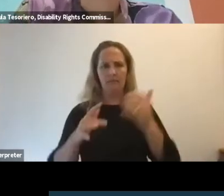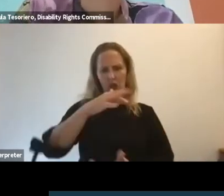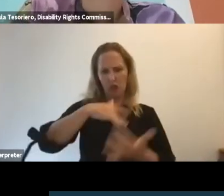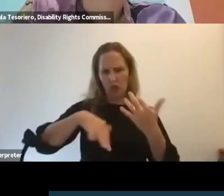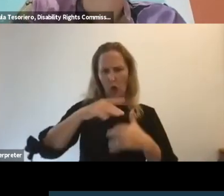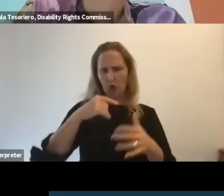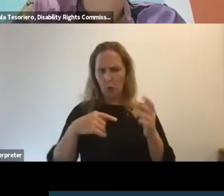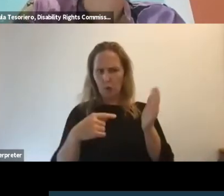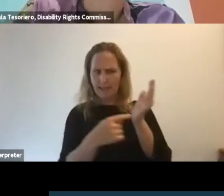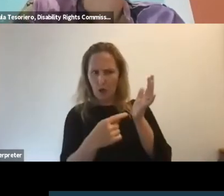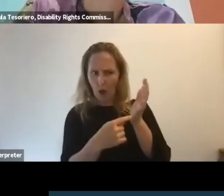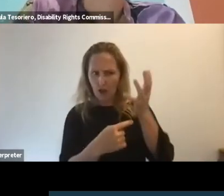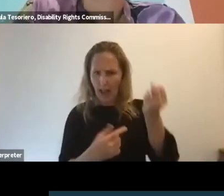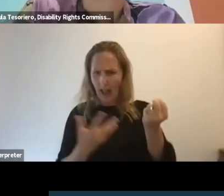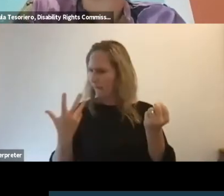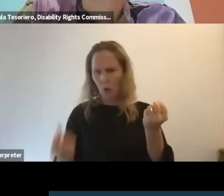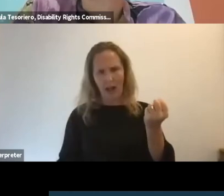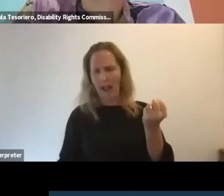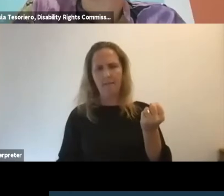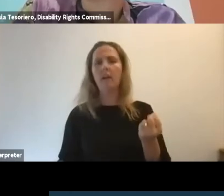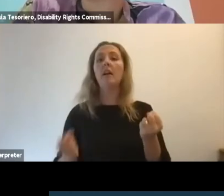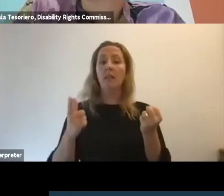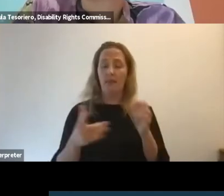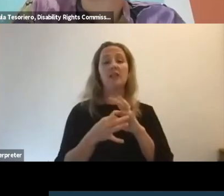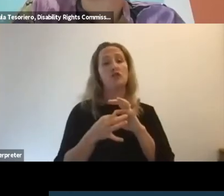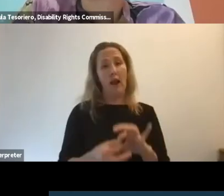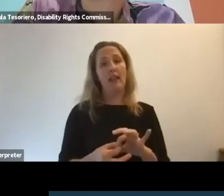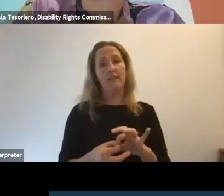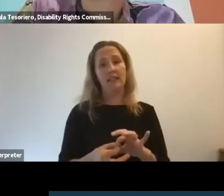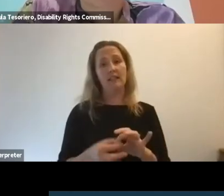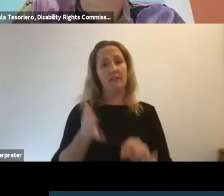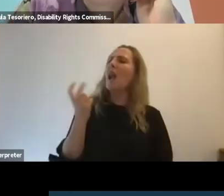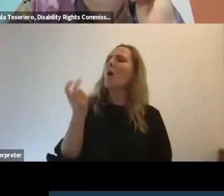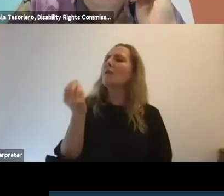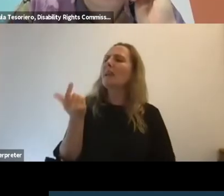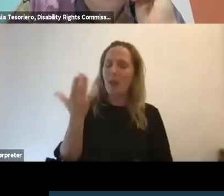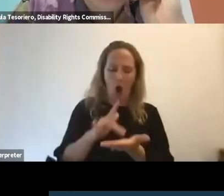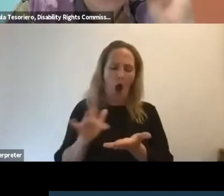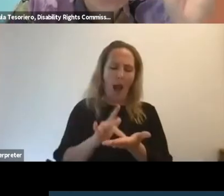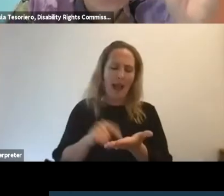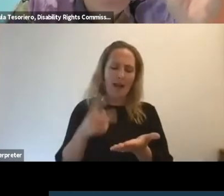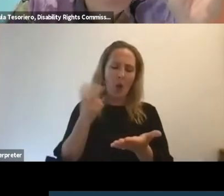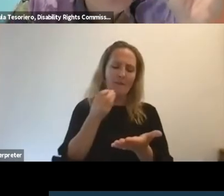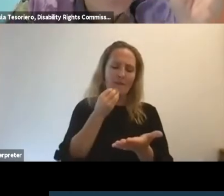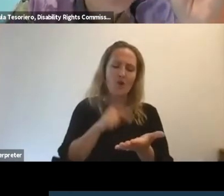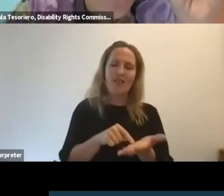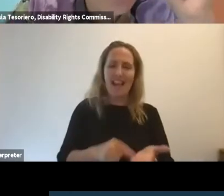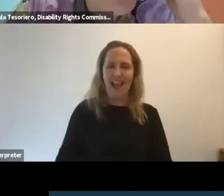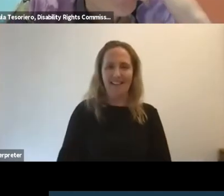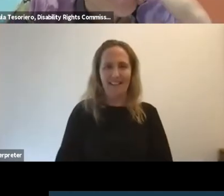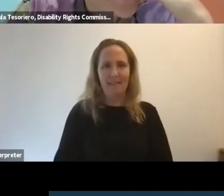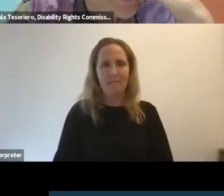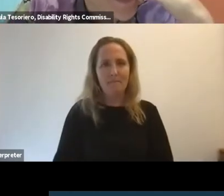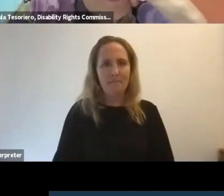world. And it's probably particularly relevant in that schooling environment. And I wonder if I could add